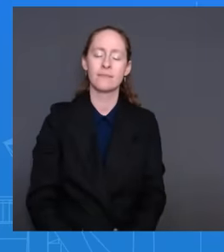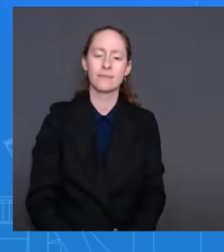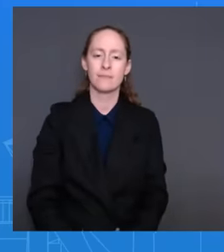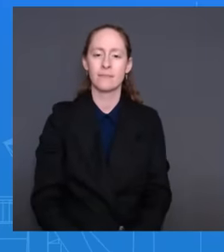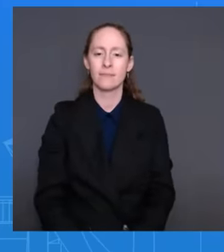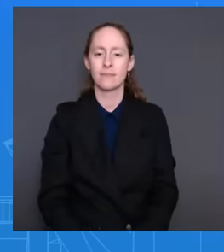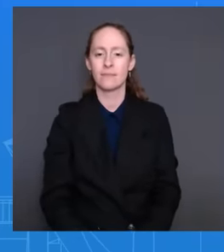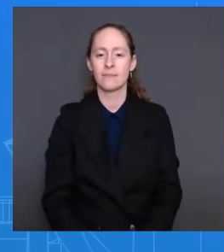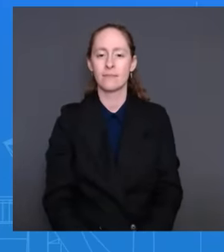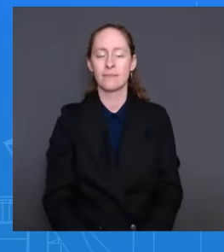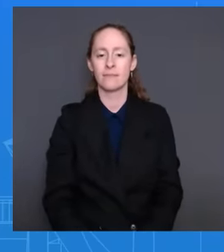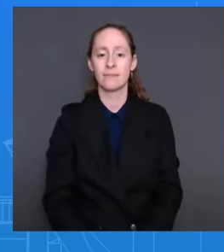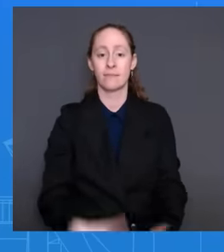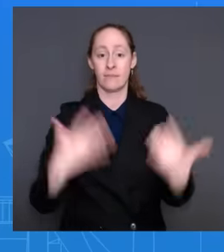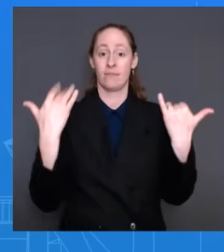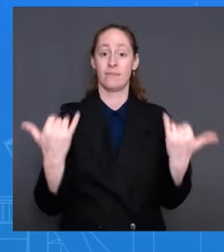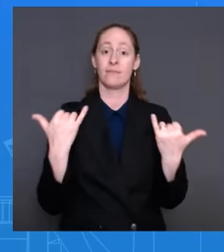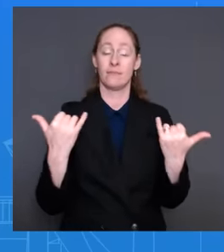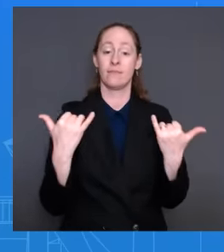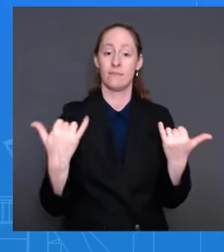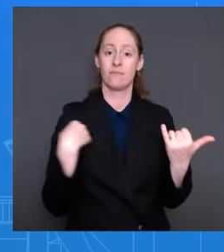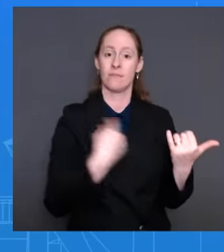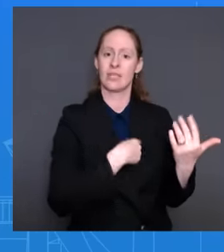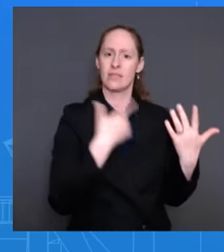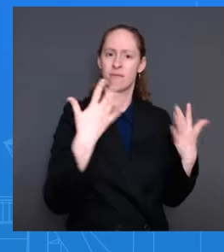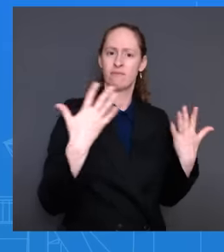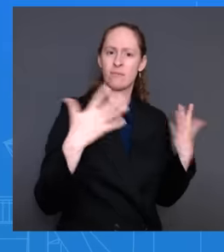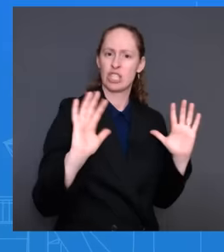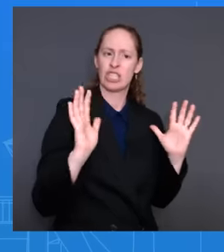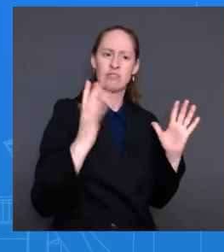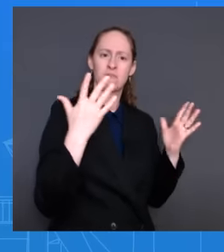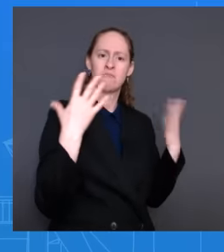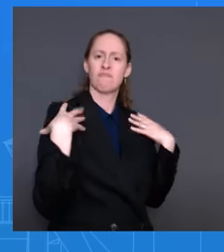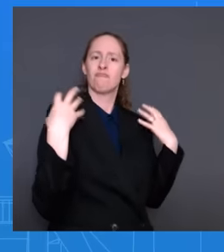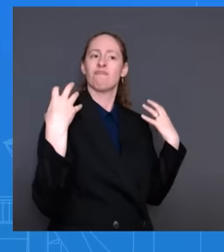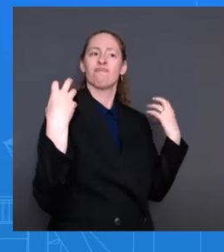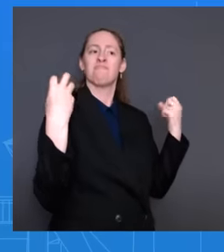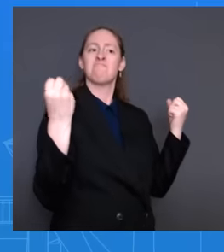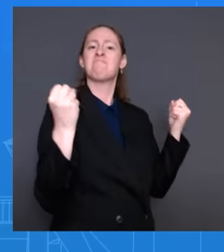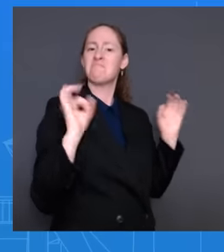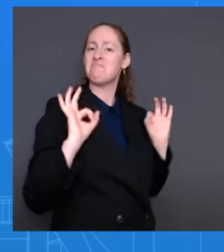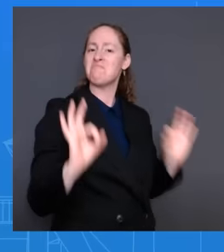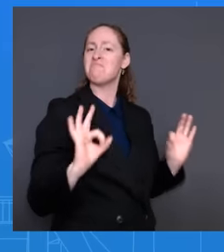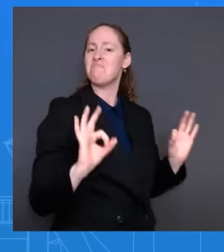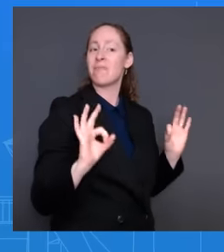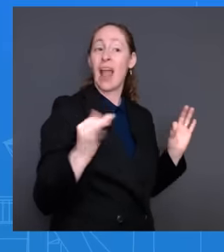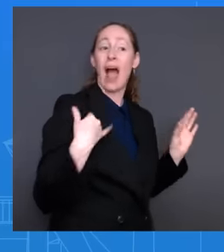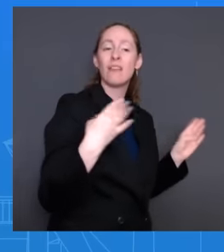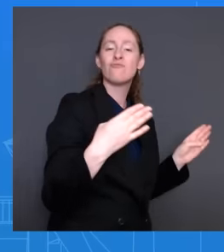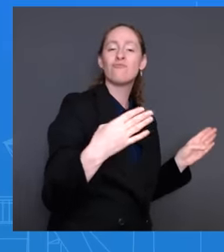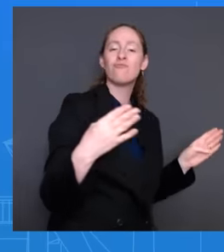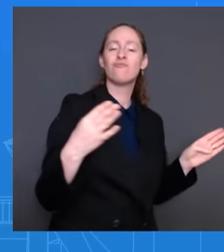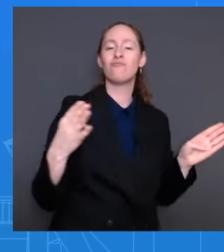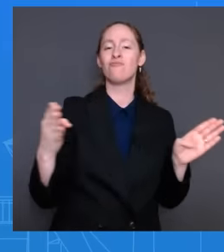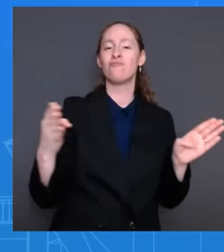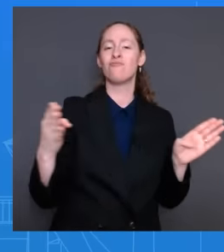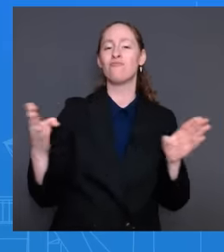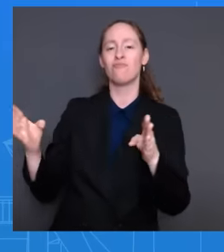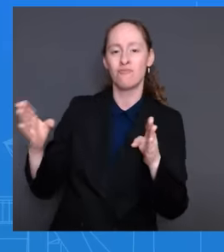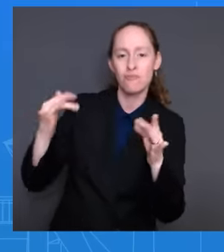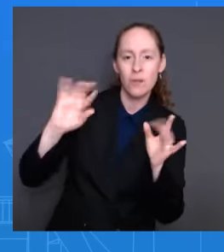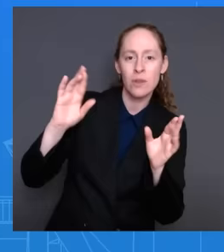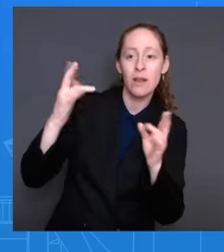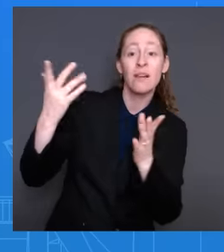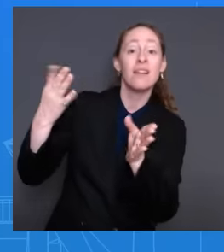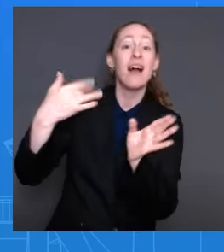And so what he has been doing for the last couple of weeks, what he will continue to do is try to help make sure